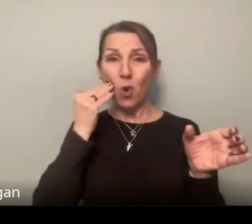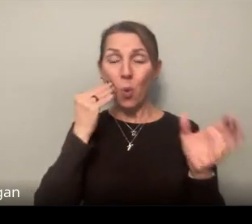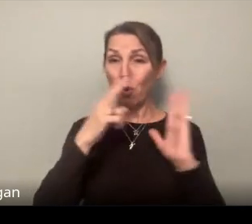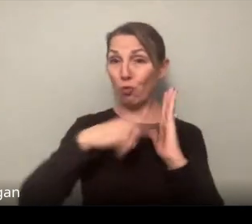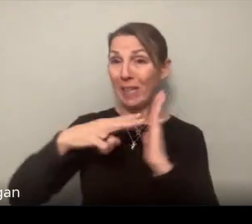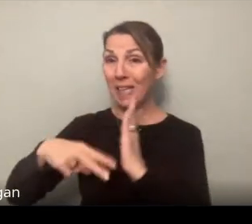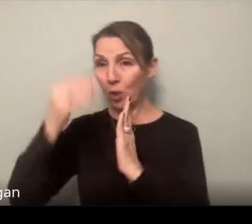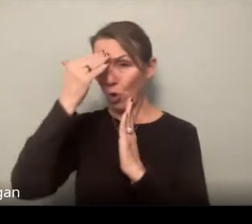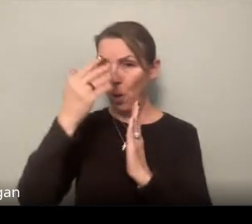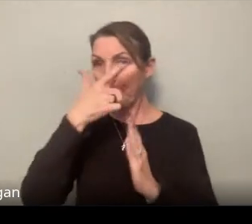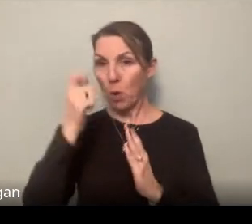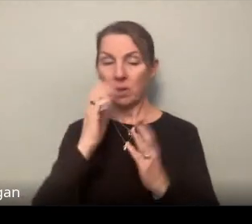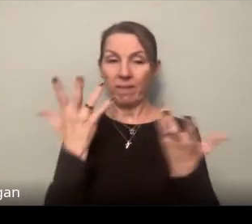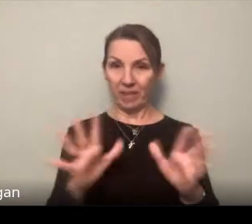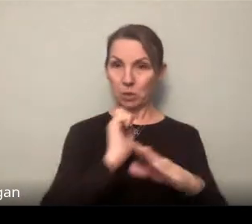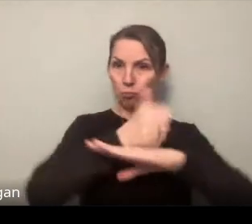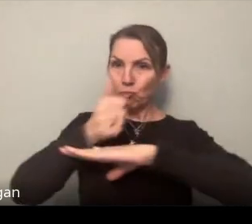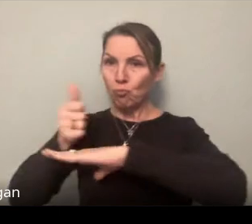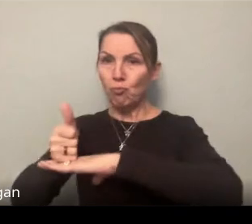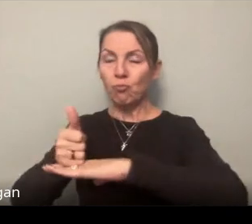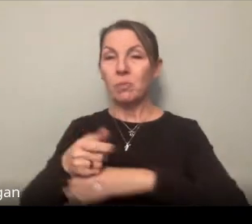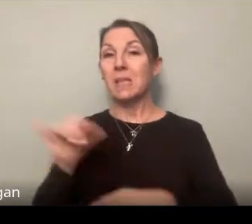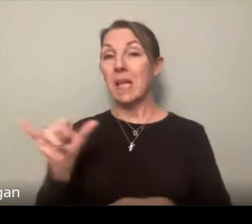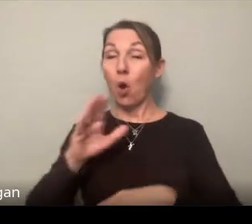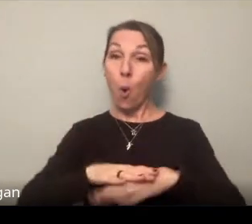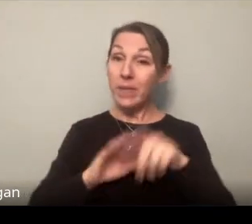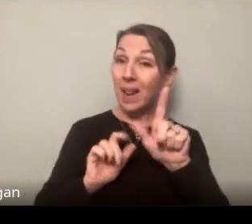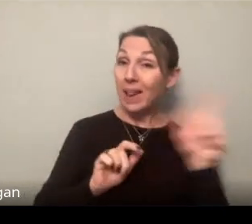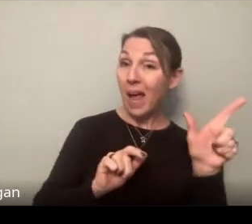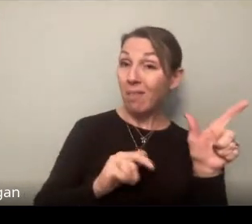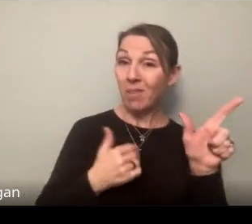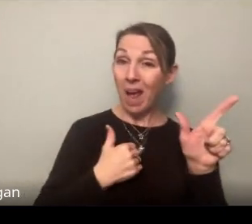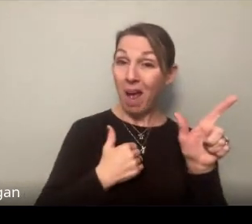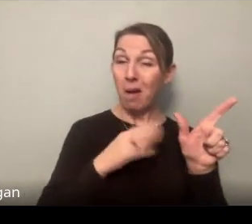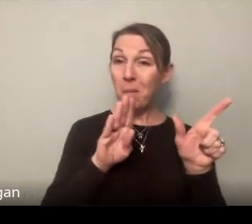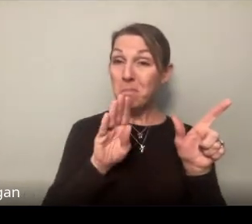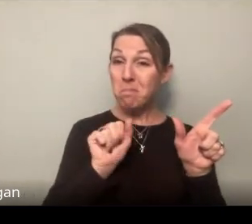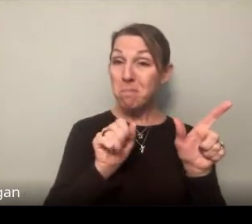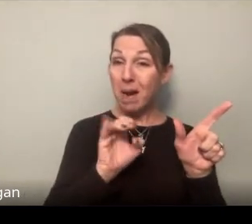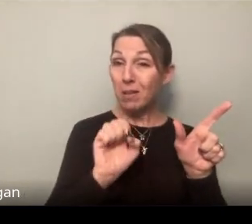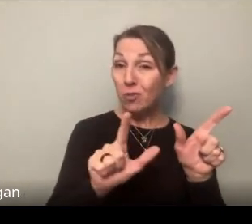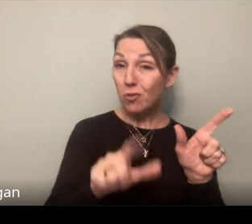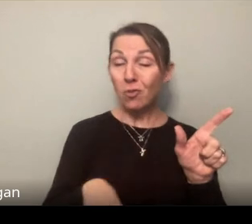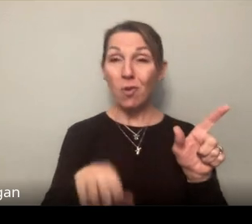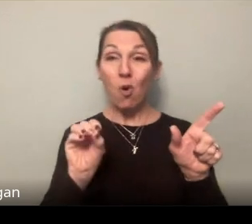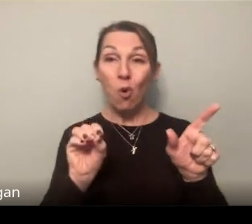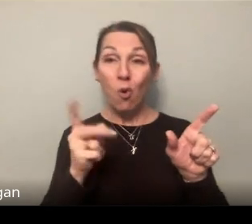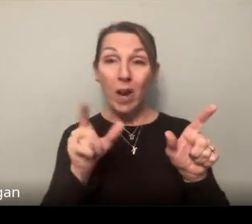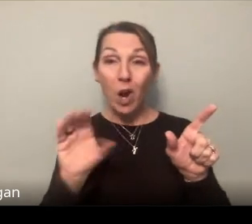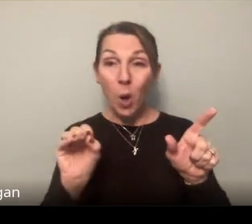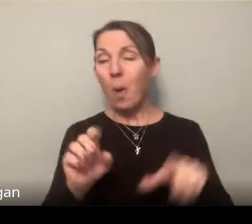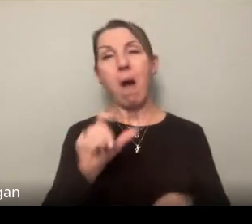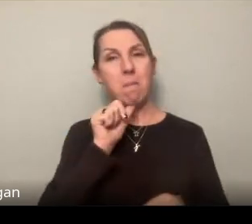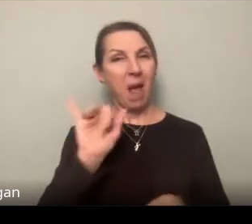it, because you've set it up a certain way? Like if on the left-hand side it's basil, oregano, do you have a system? Not that